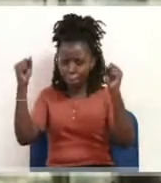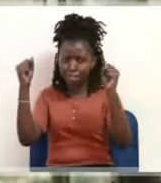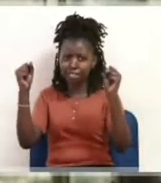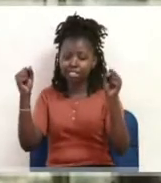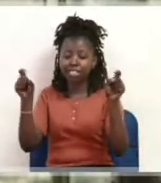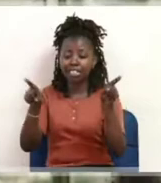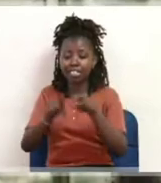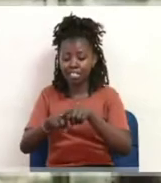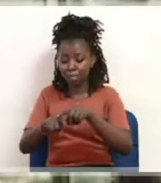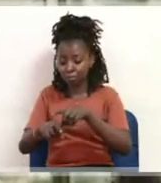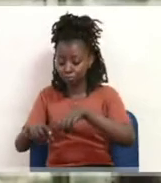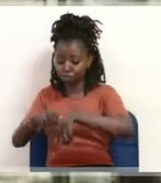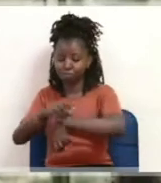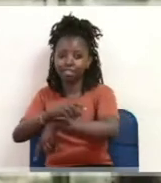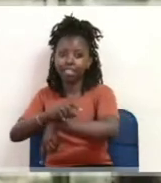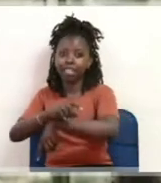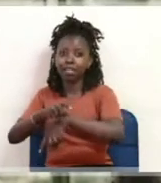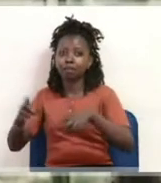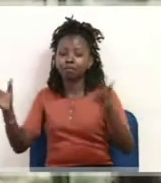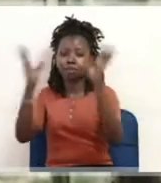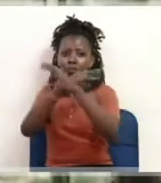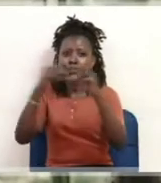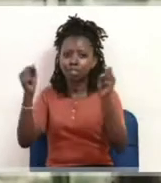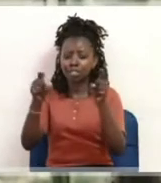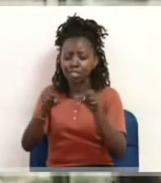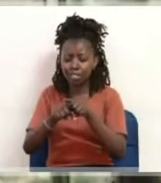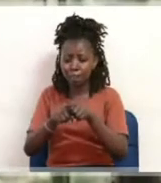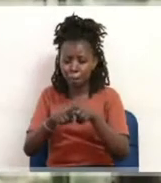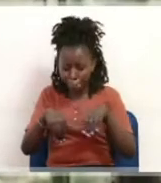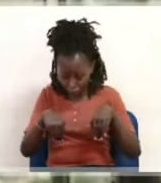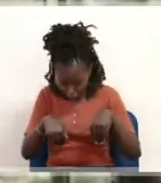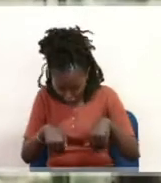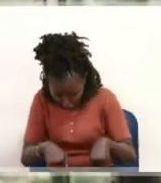and bowed out at the God of the heavens.